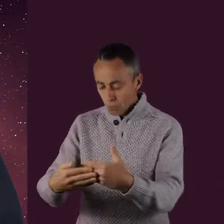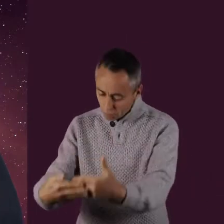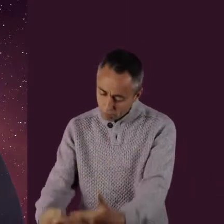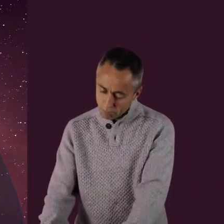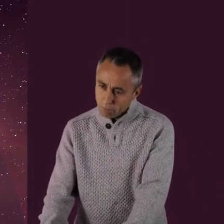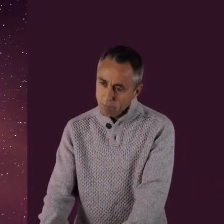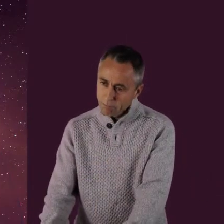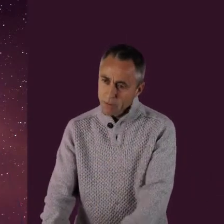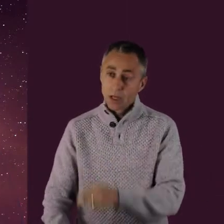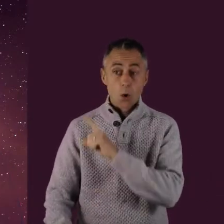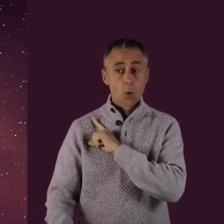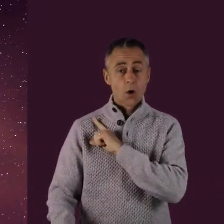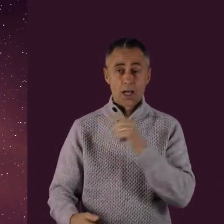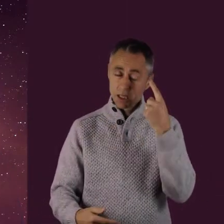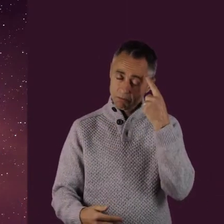for them.